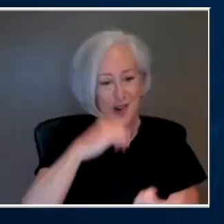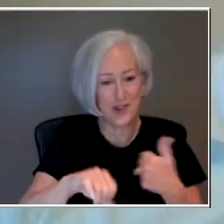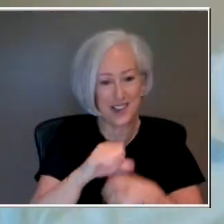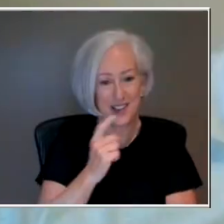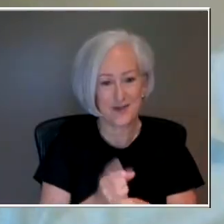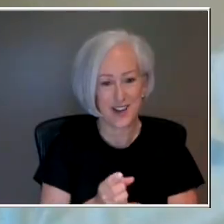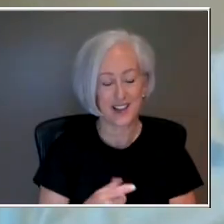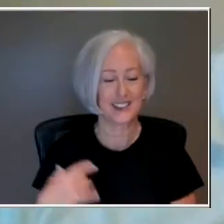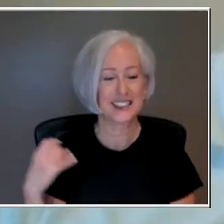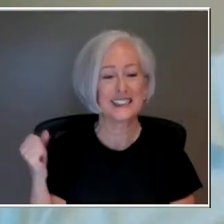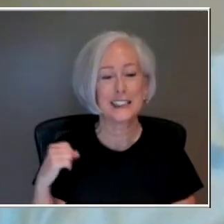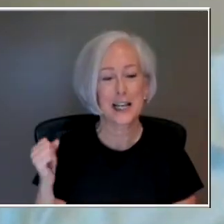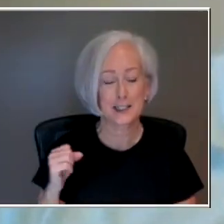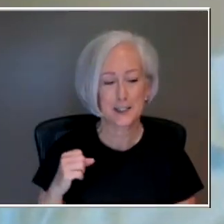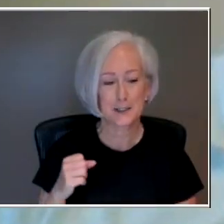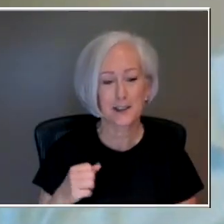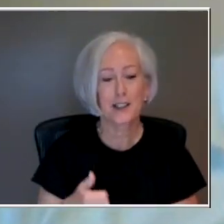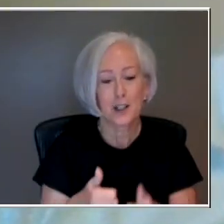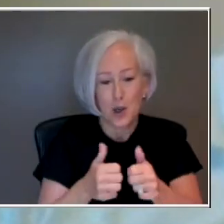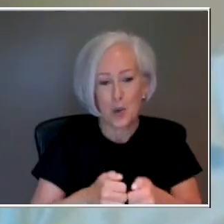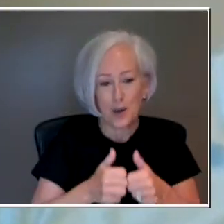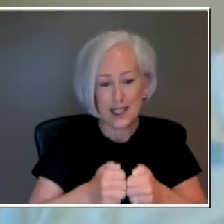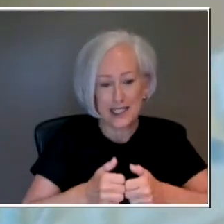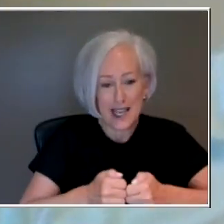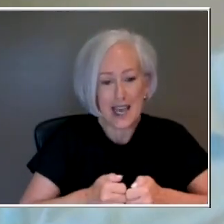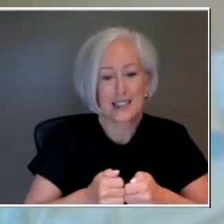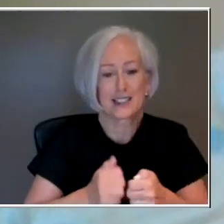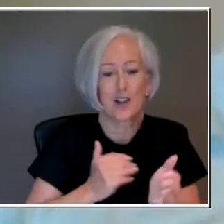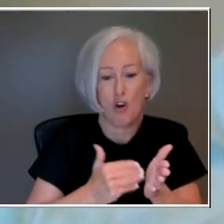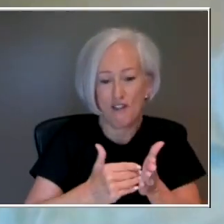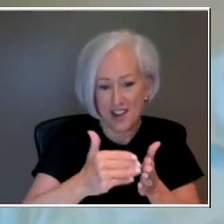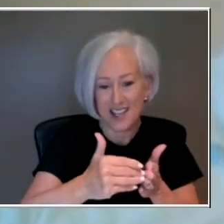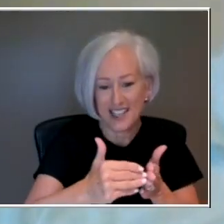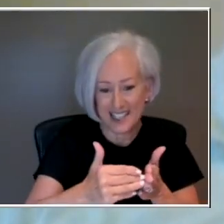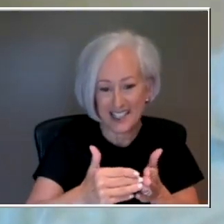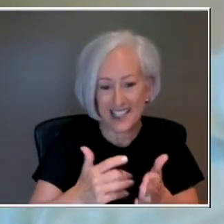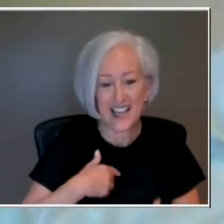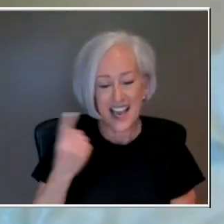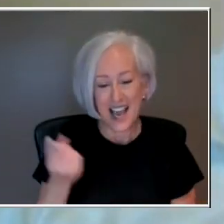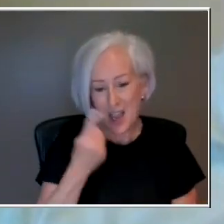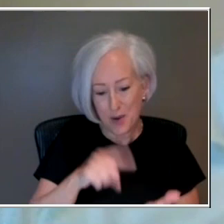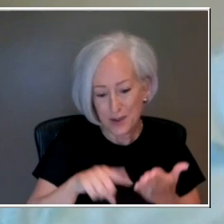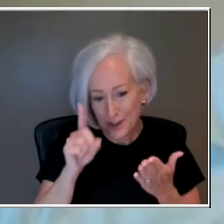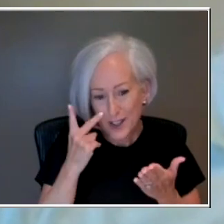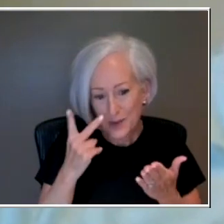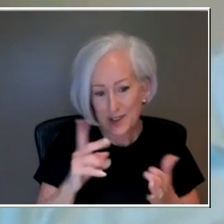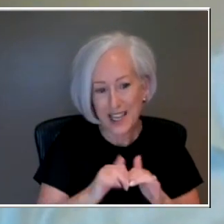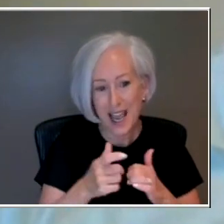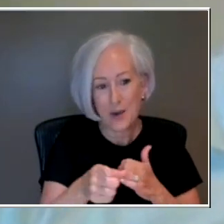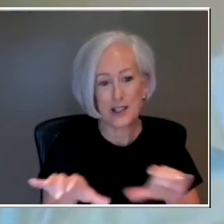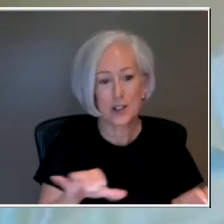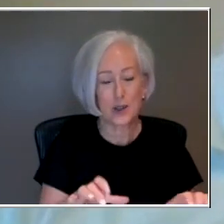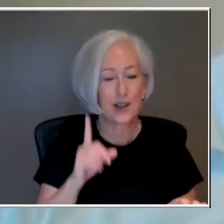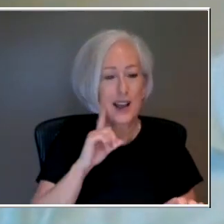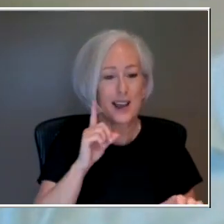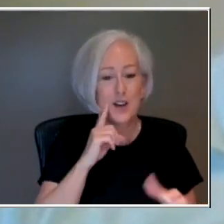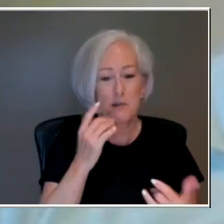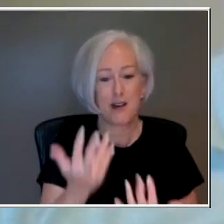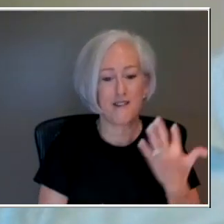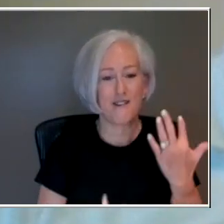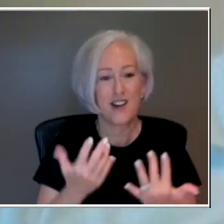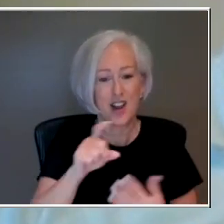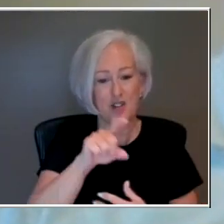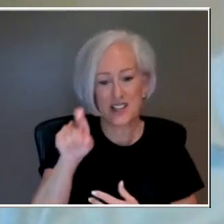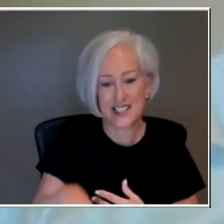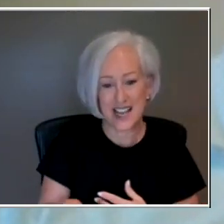we are. We text message, quite often. And I always check and see how he is, because I always hear of a fire down there in